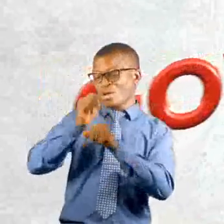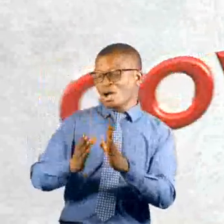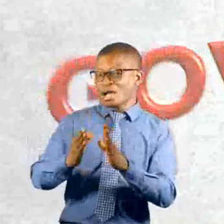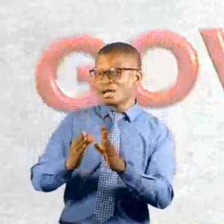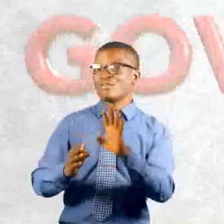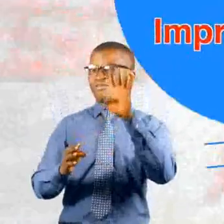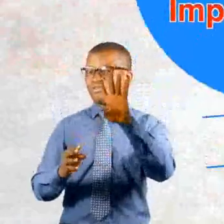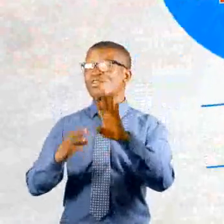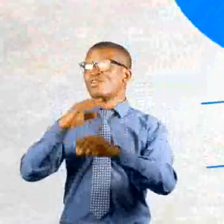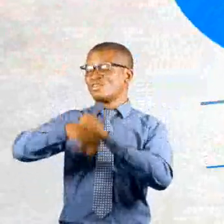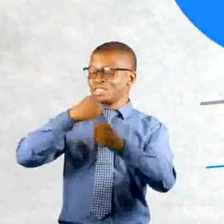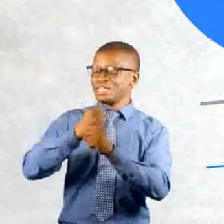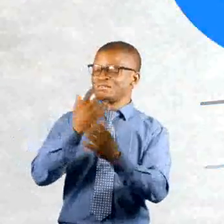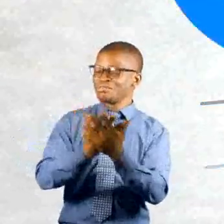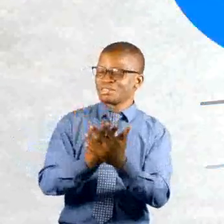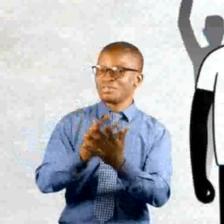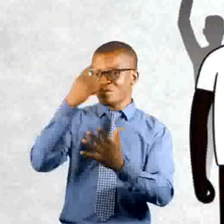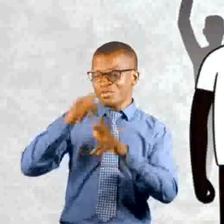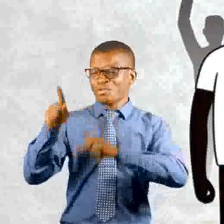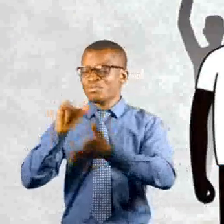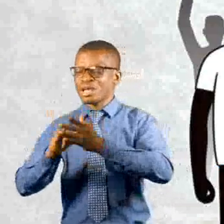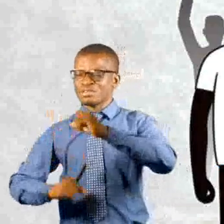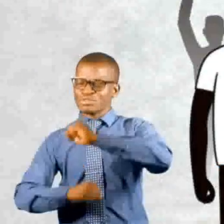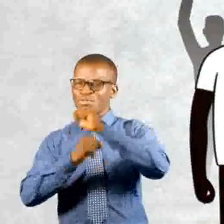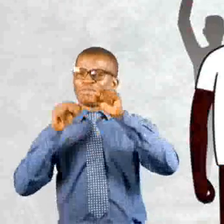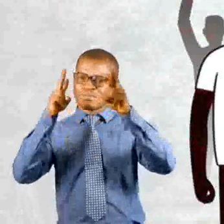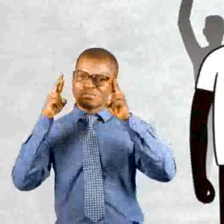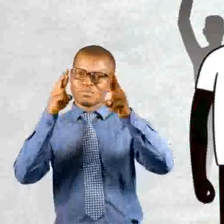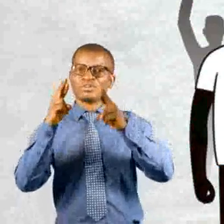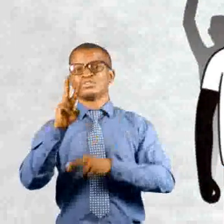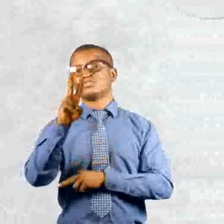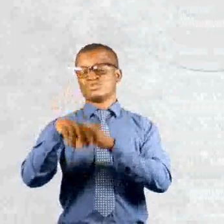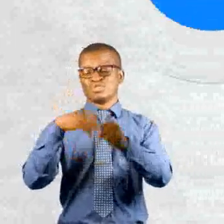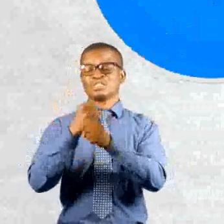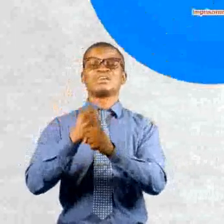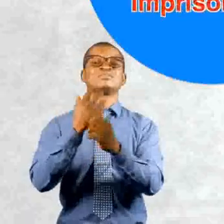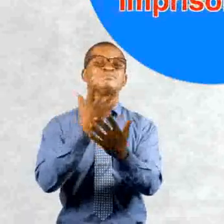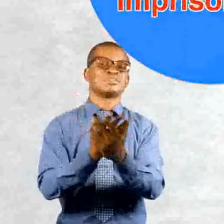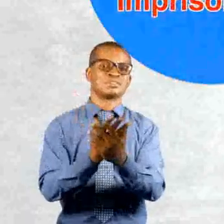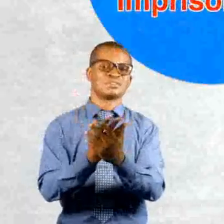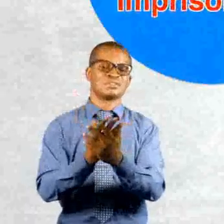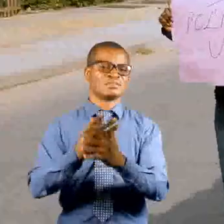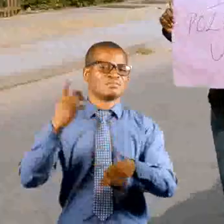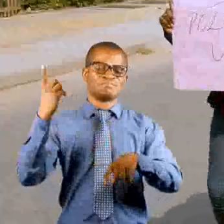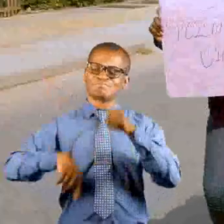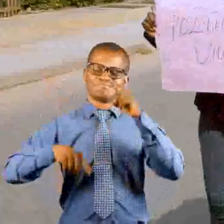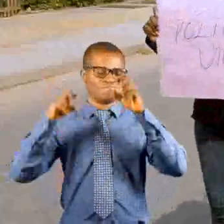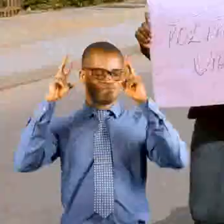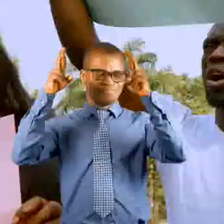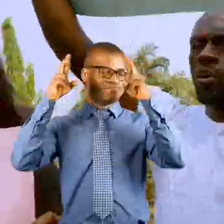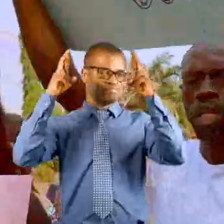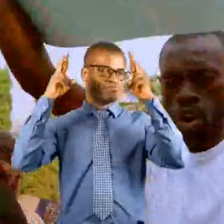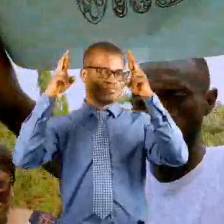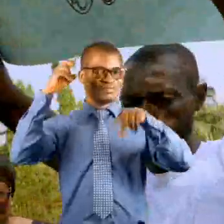we cause bege, now 4 years imprisonment. And for those with a supporters club, unko, now 2 years for prison. We no go